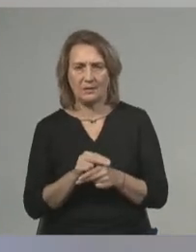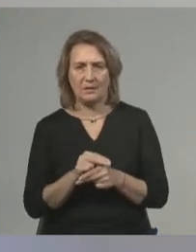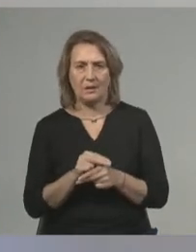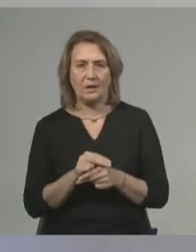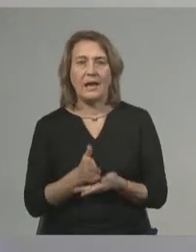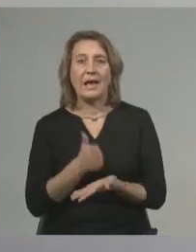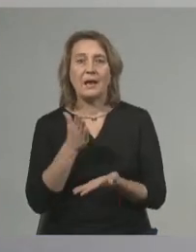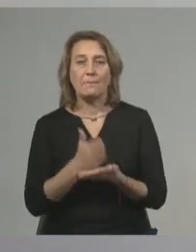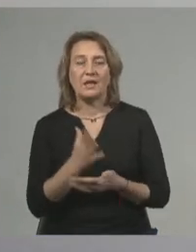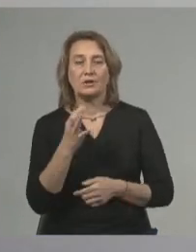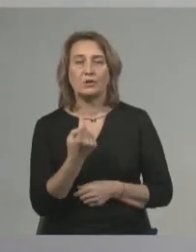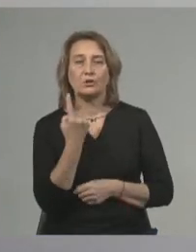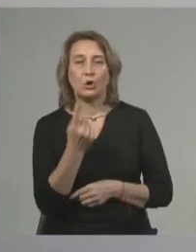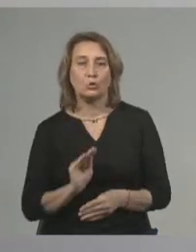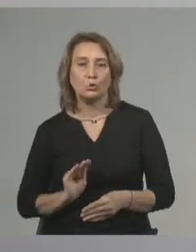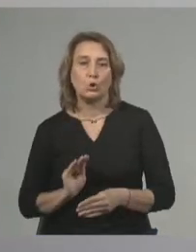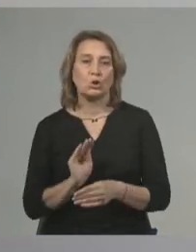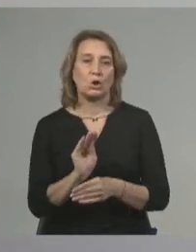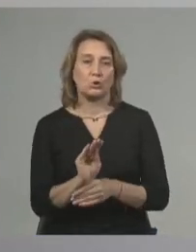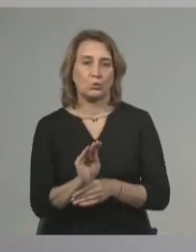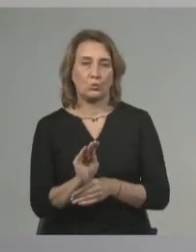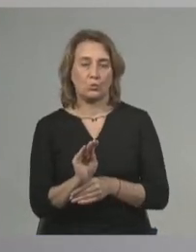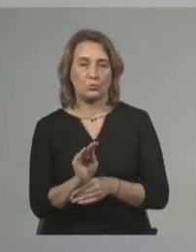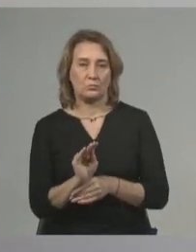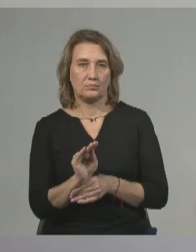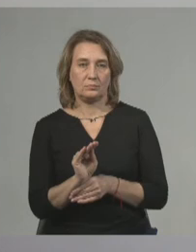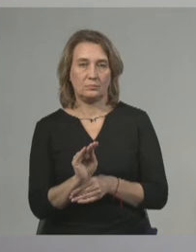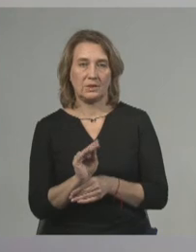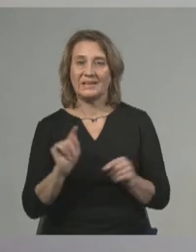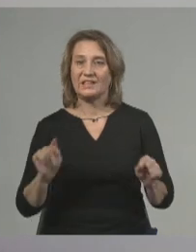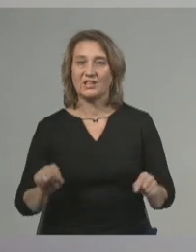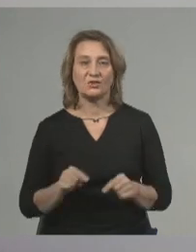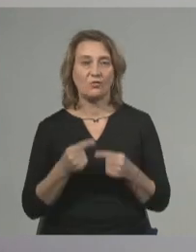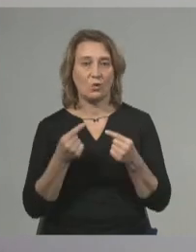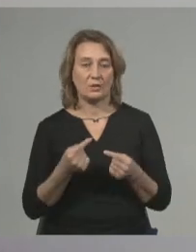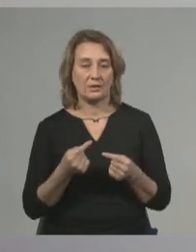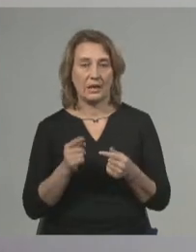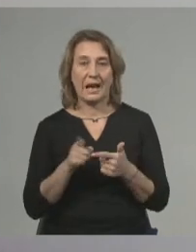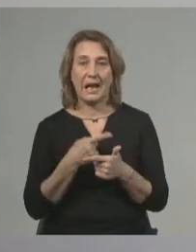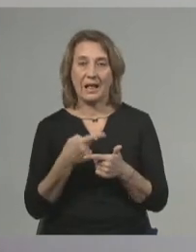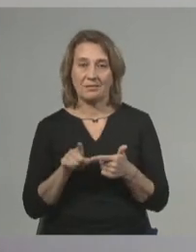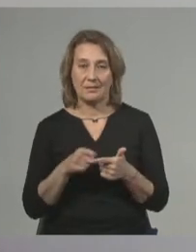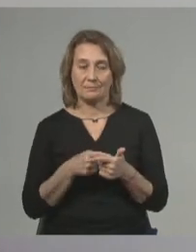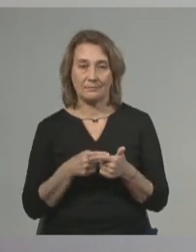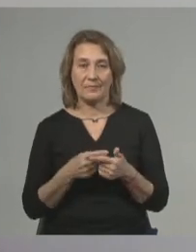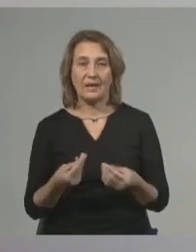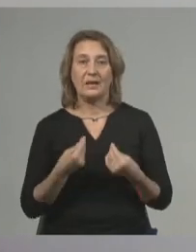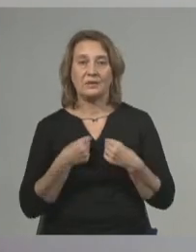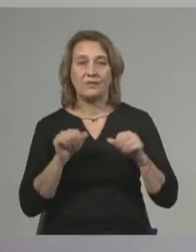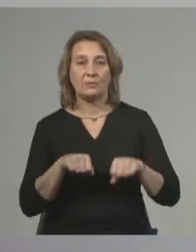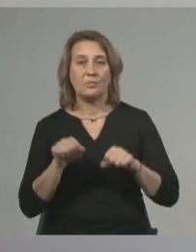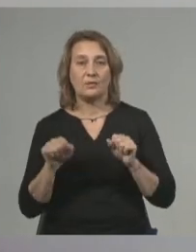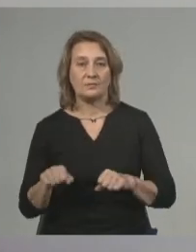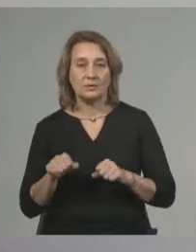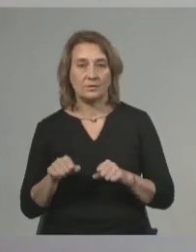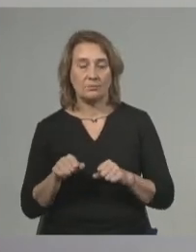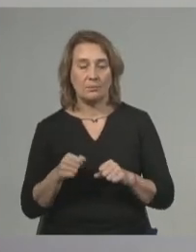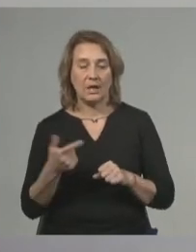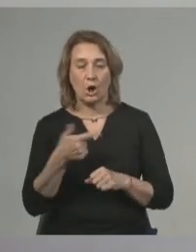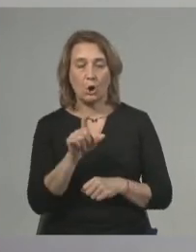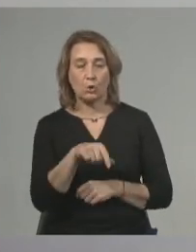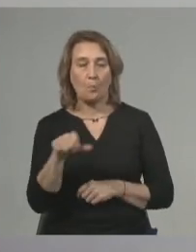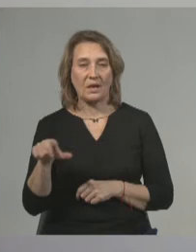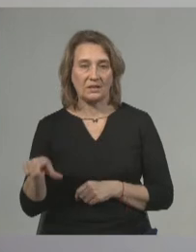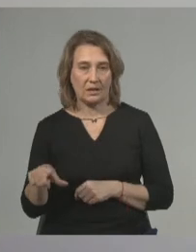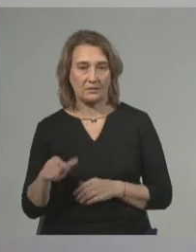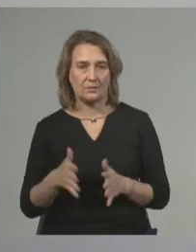creating quality content but really going far enough to empower citizens so that they can have more critical